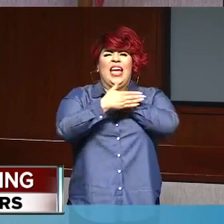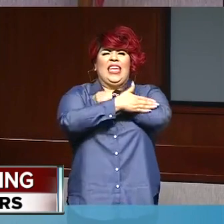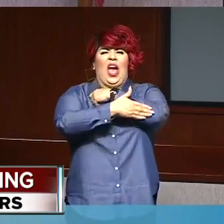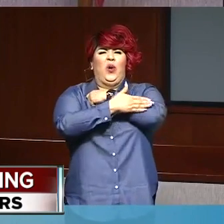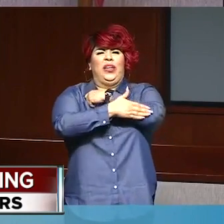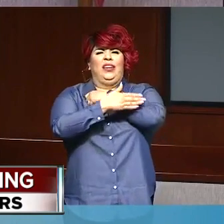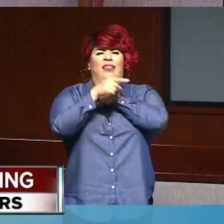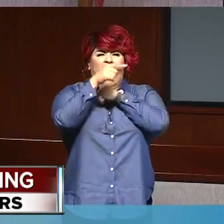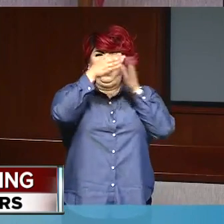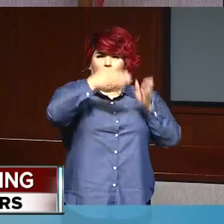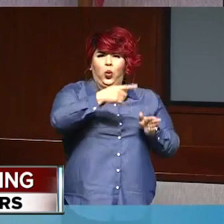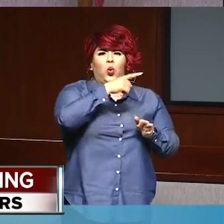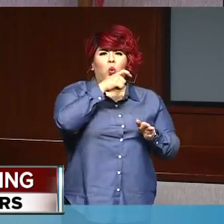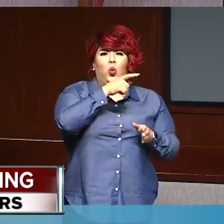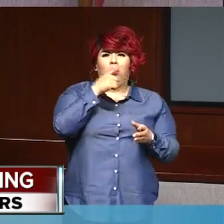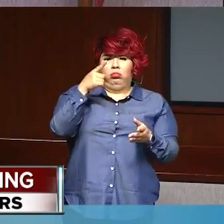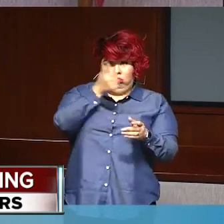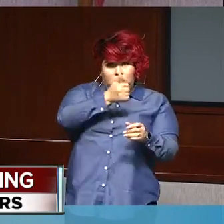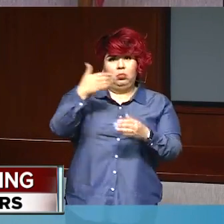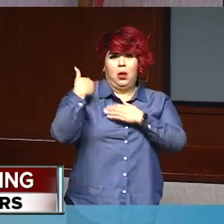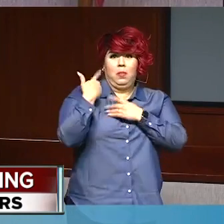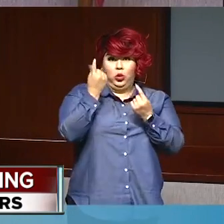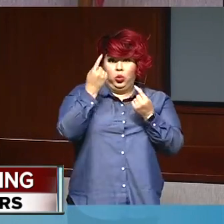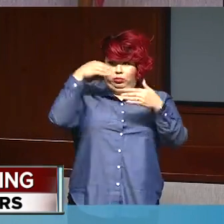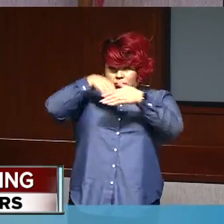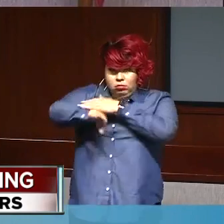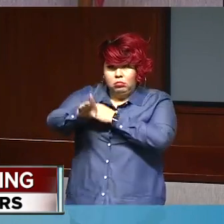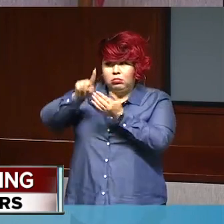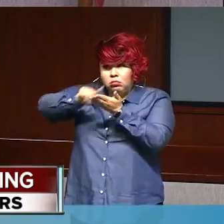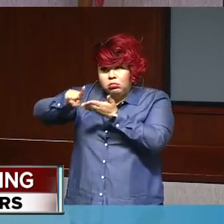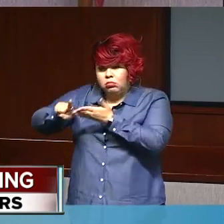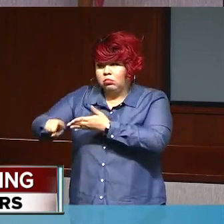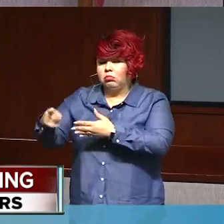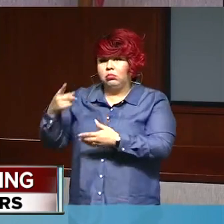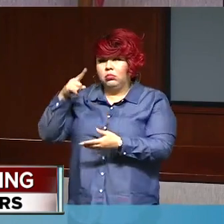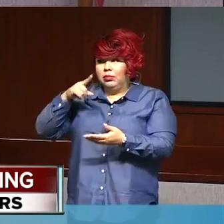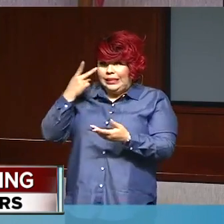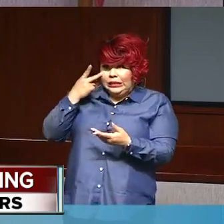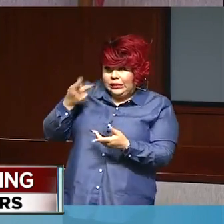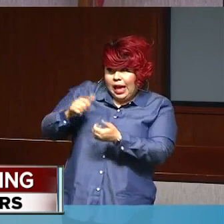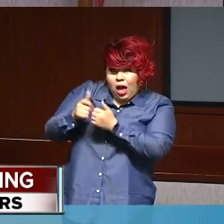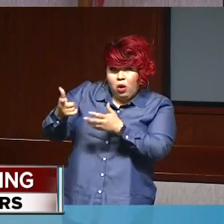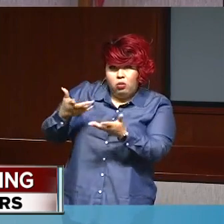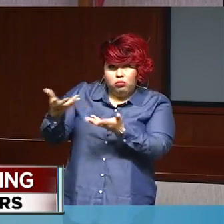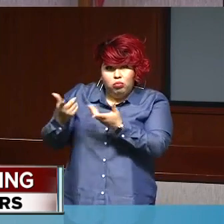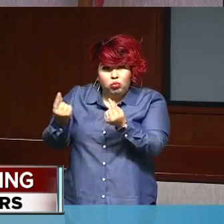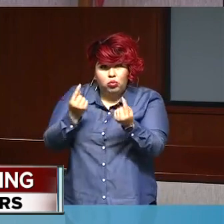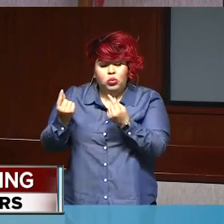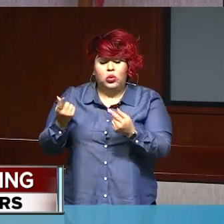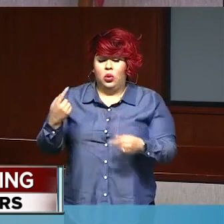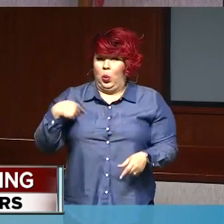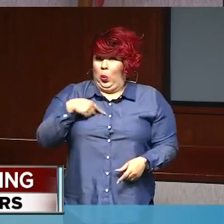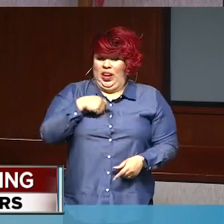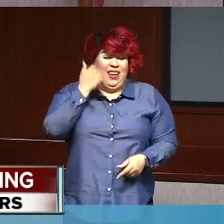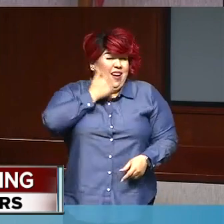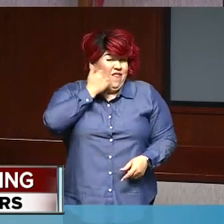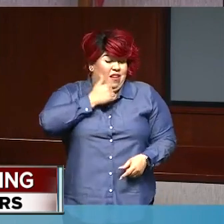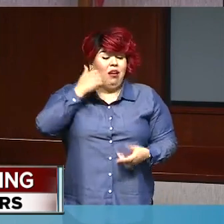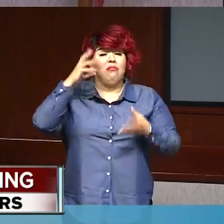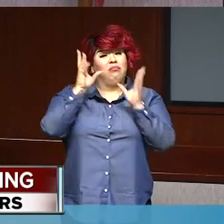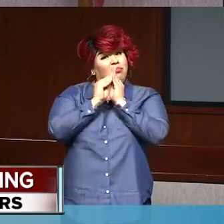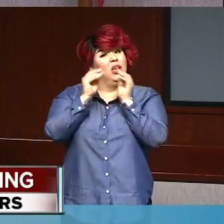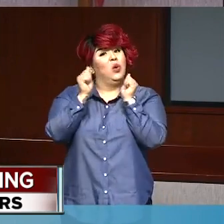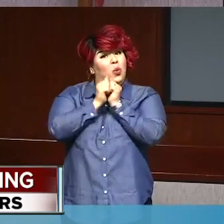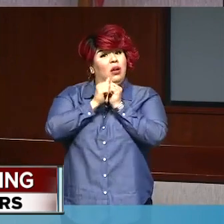to audit and review their practices. We actually have daily meetings with the state